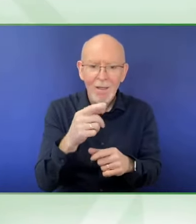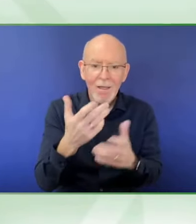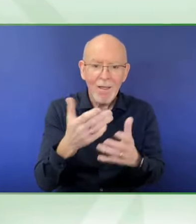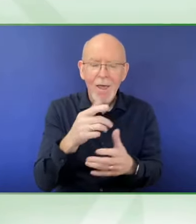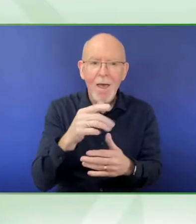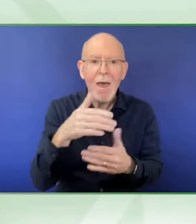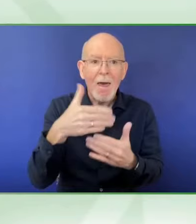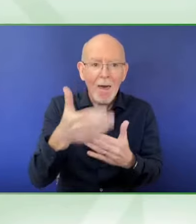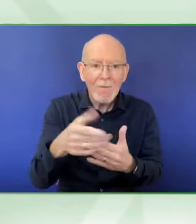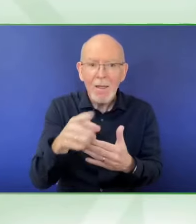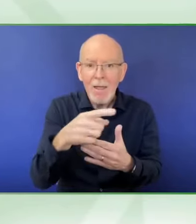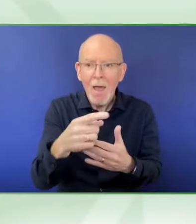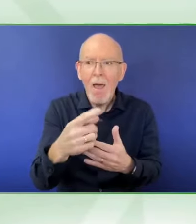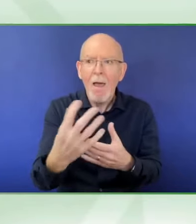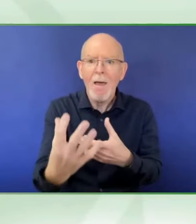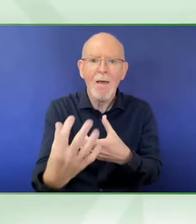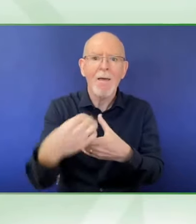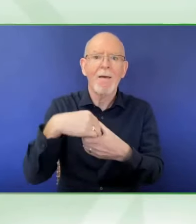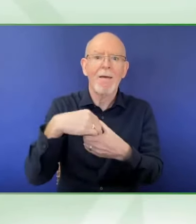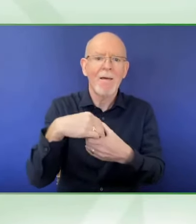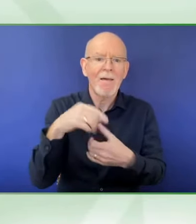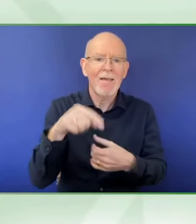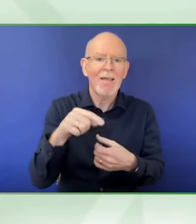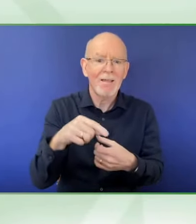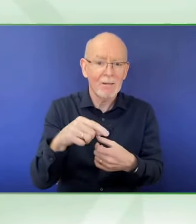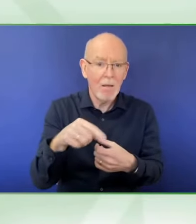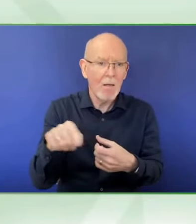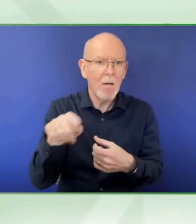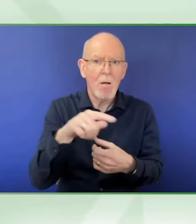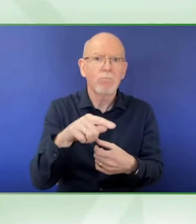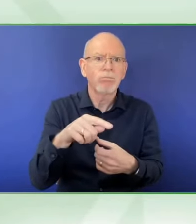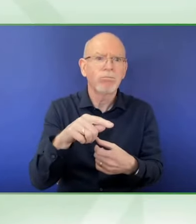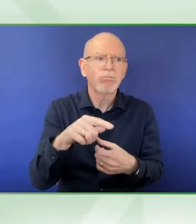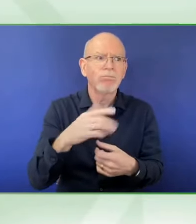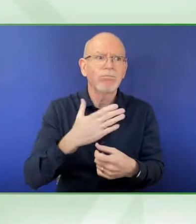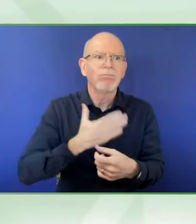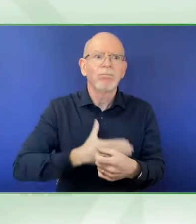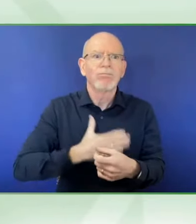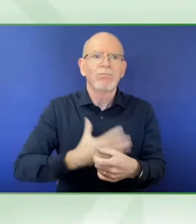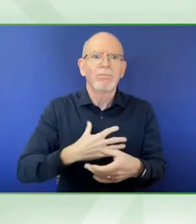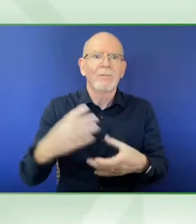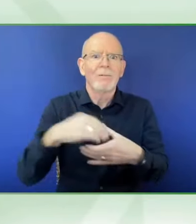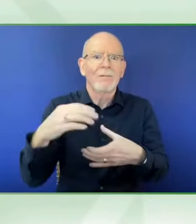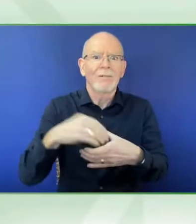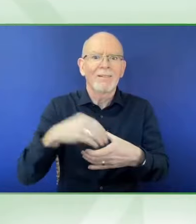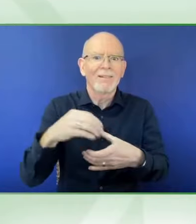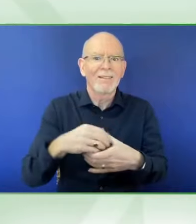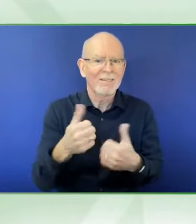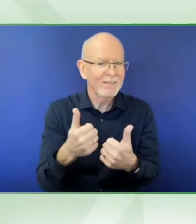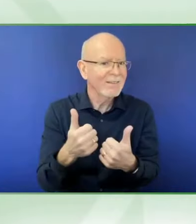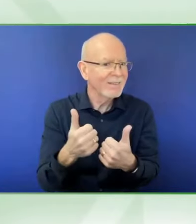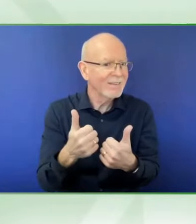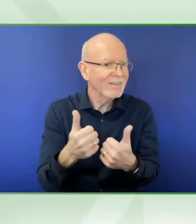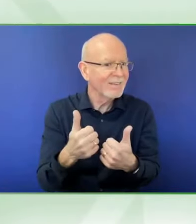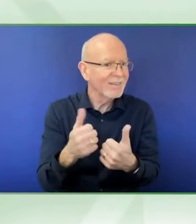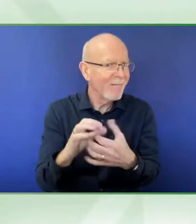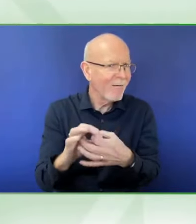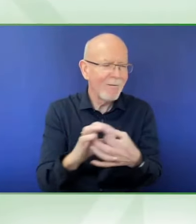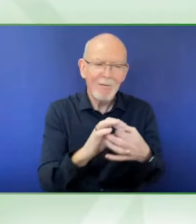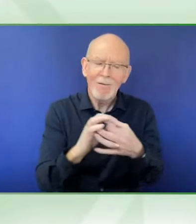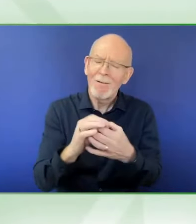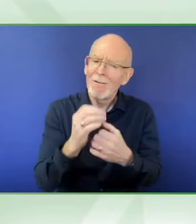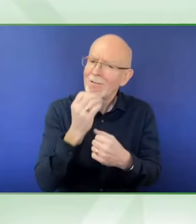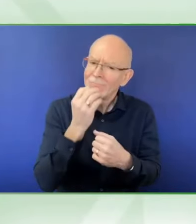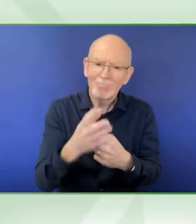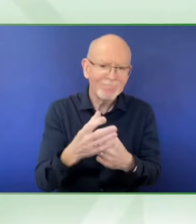They want to participate. They want to give you their opinion. It's very work